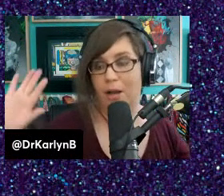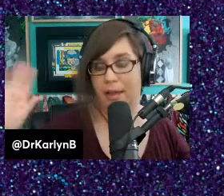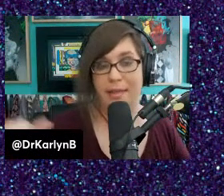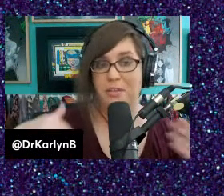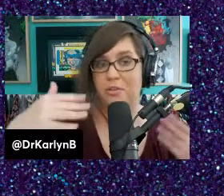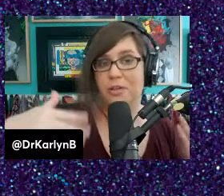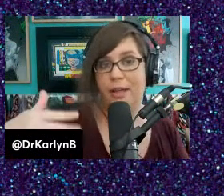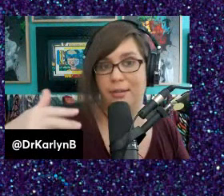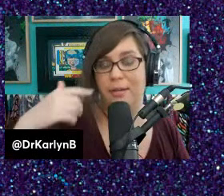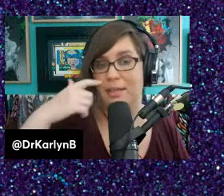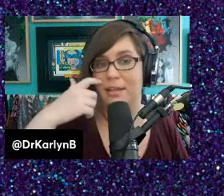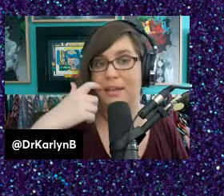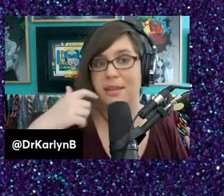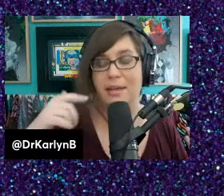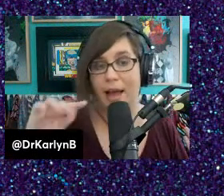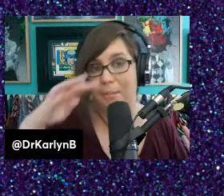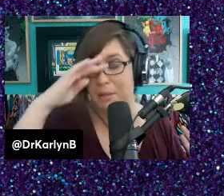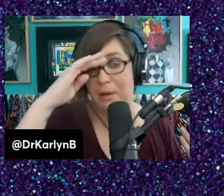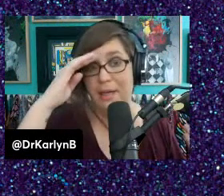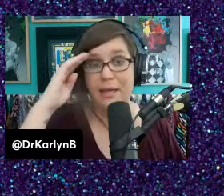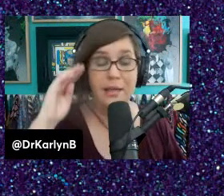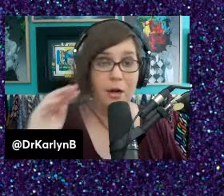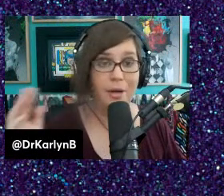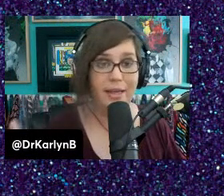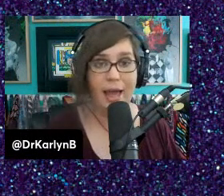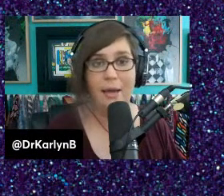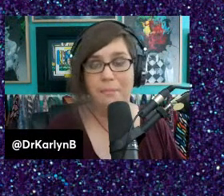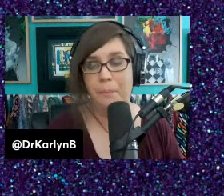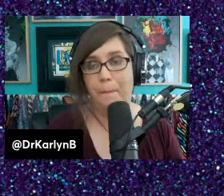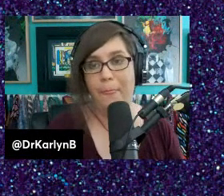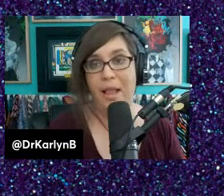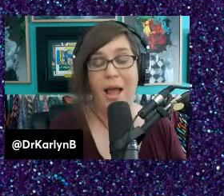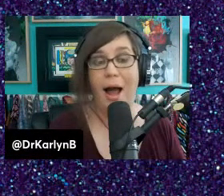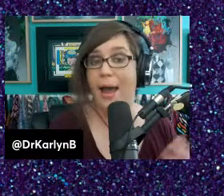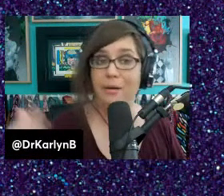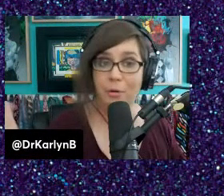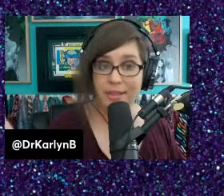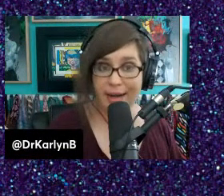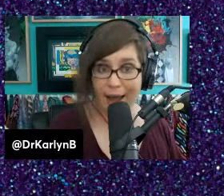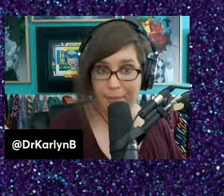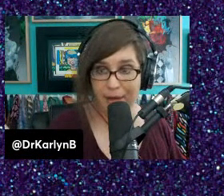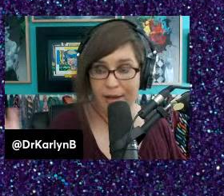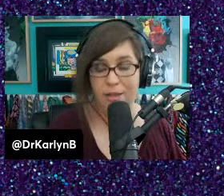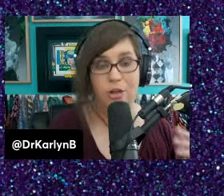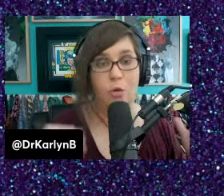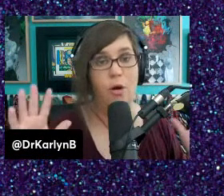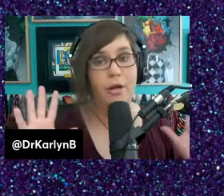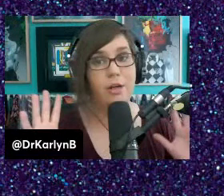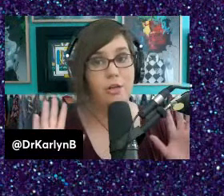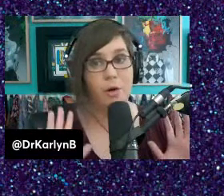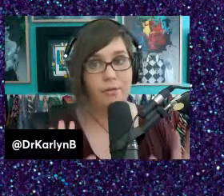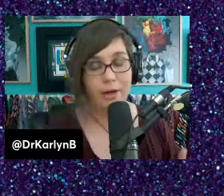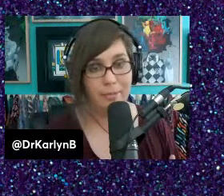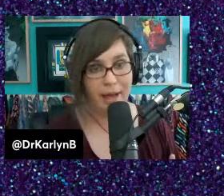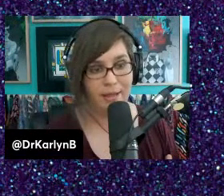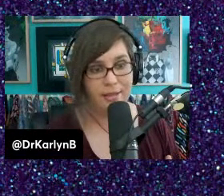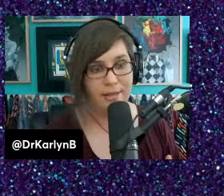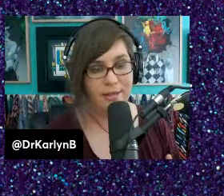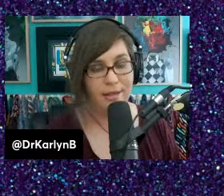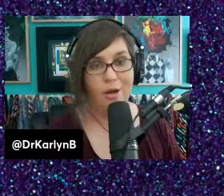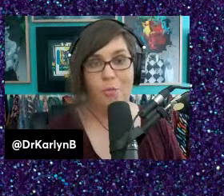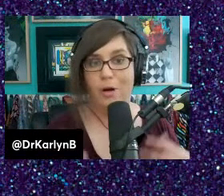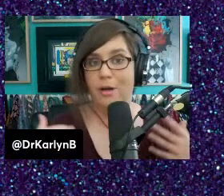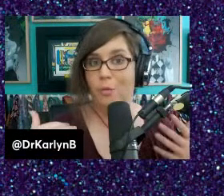up. God, like that's usually like the least likely thing to happen, but it can. I don't know what's going to happen. So we're going to do our very